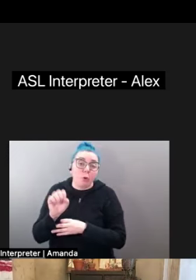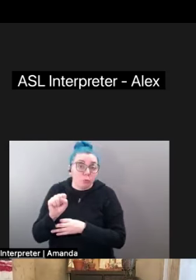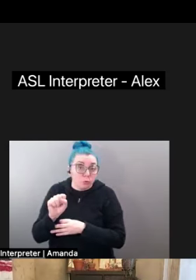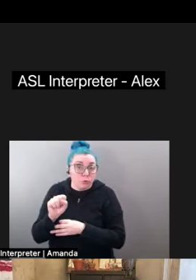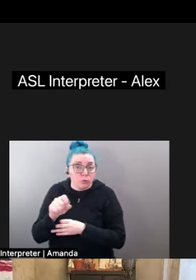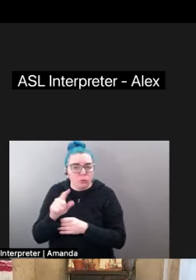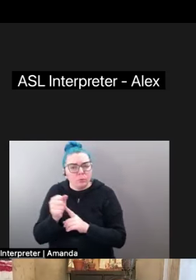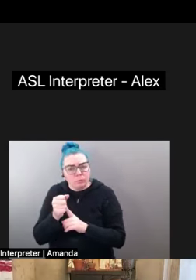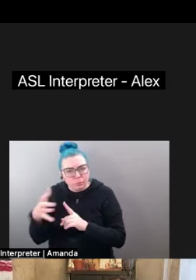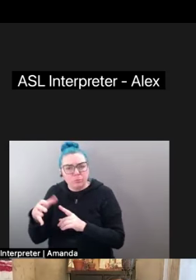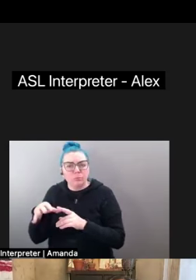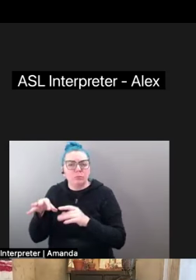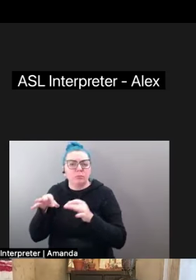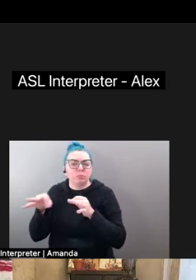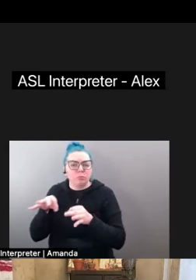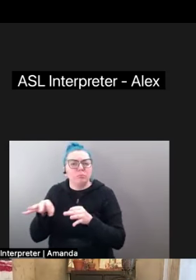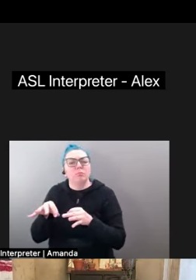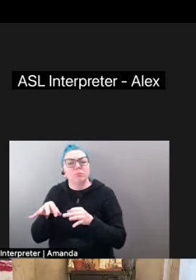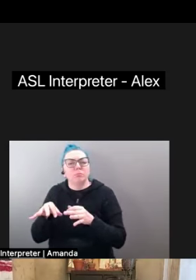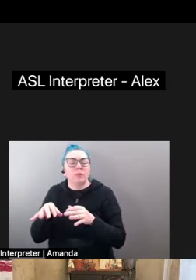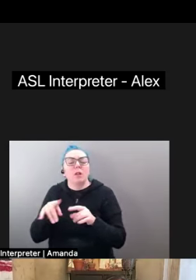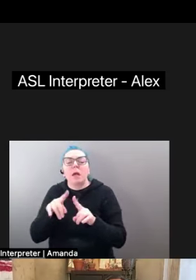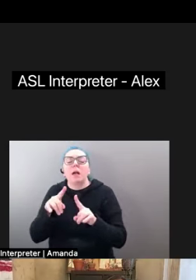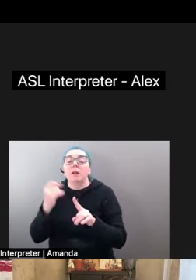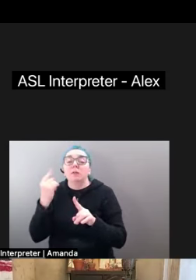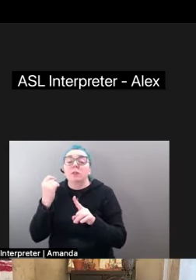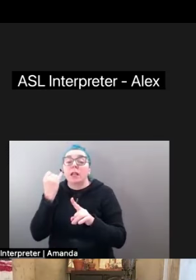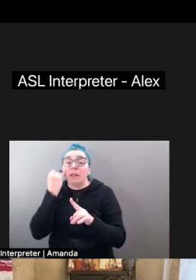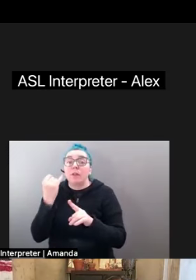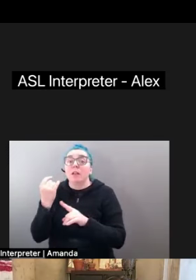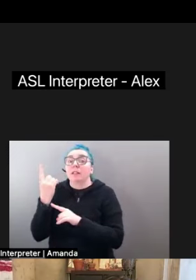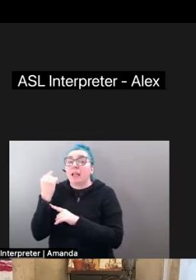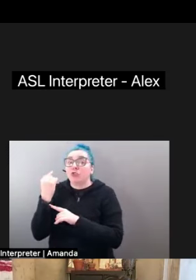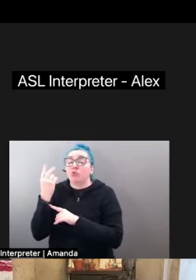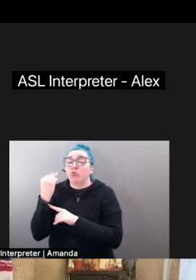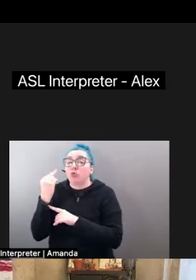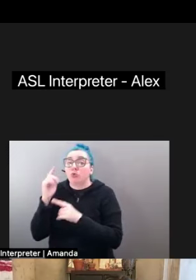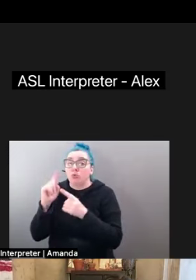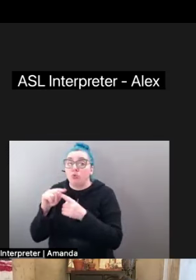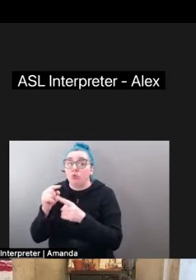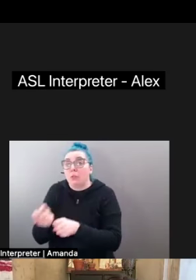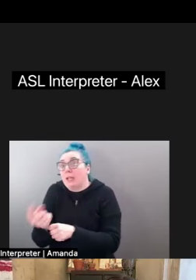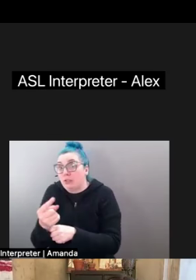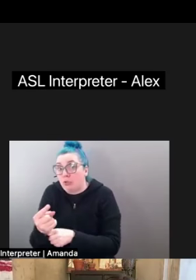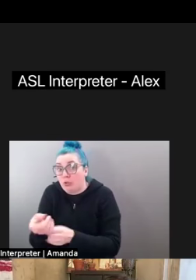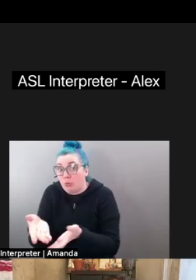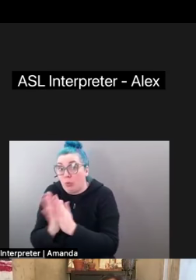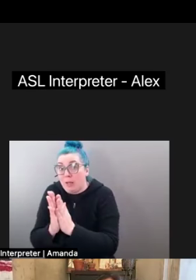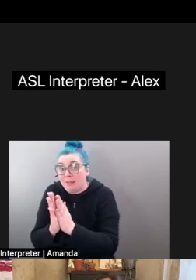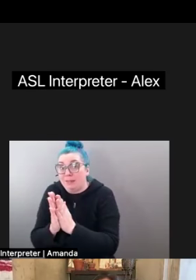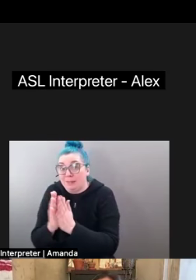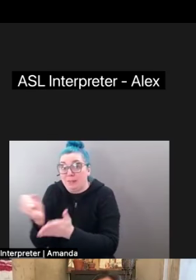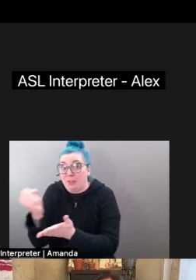significant variation between your current year and your request year, you might just want to add a note about that just to provide some clarification.